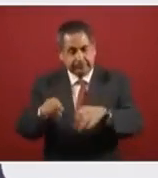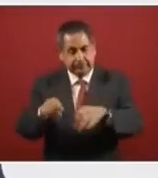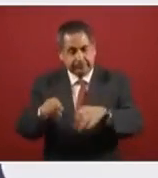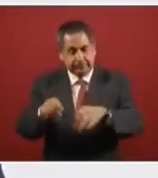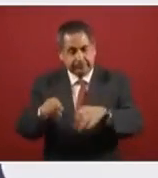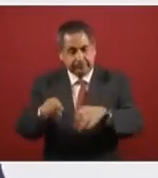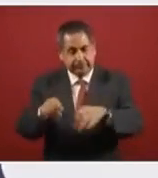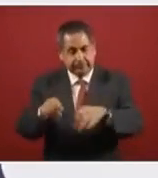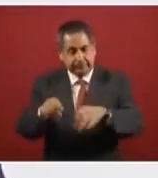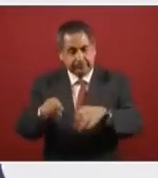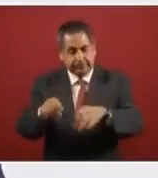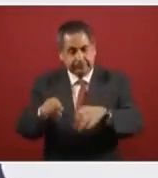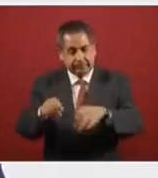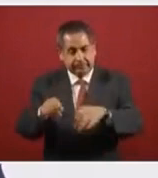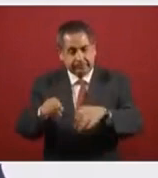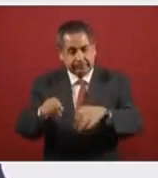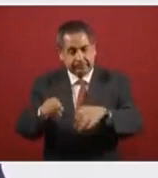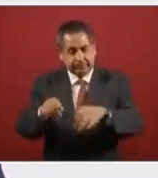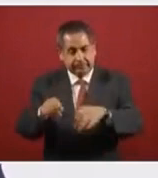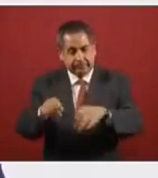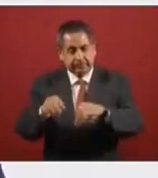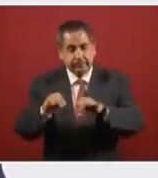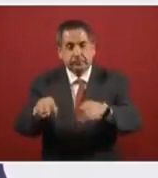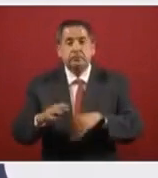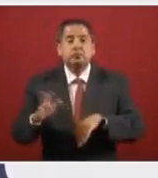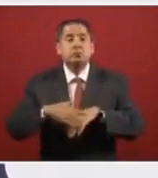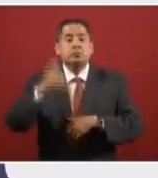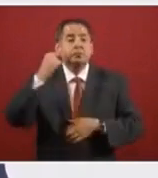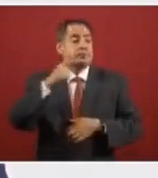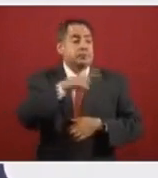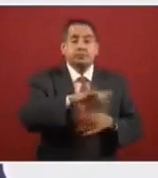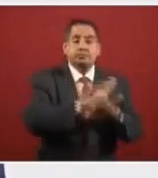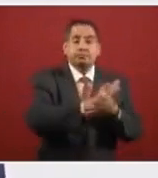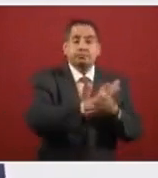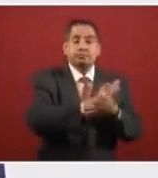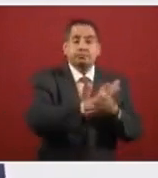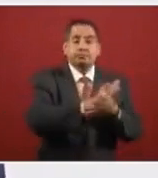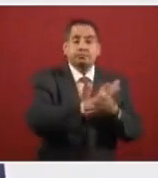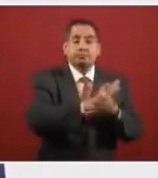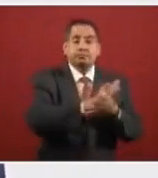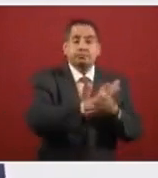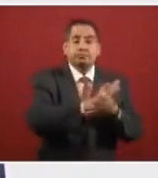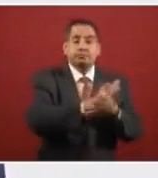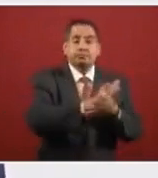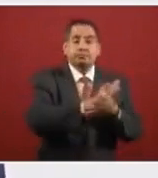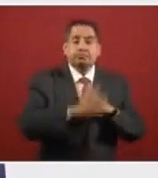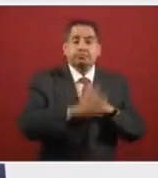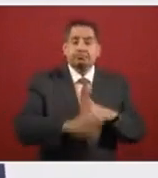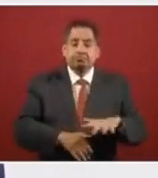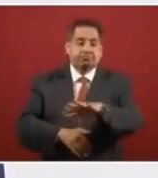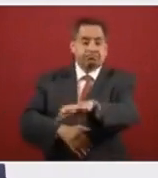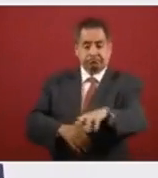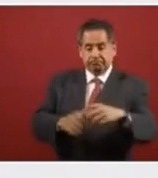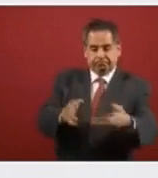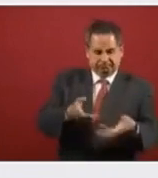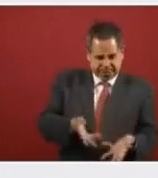that was being used as a crutch and protection